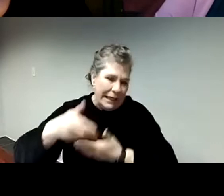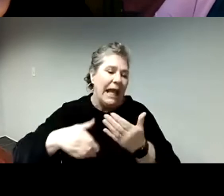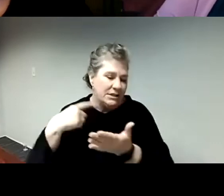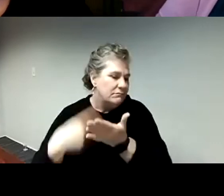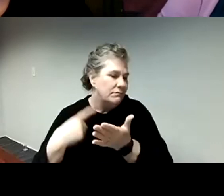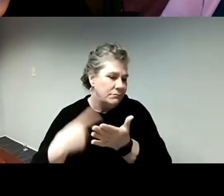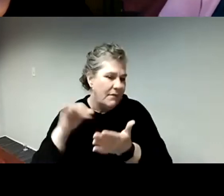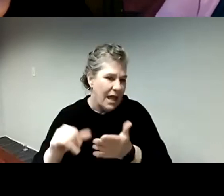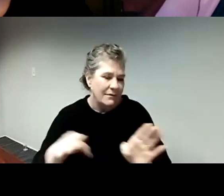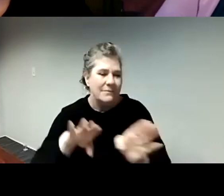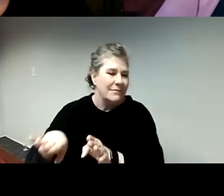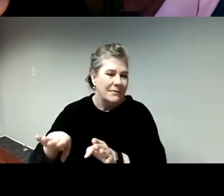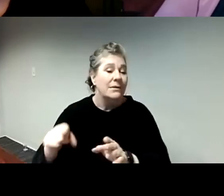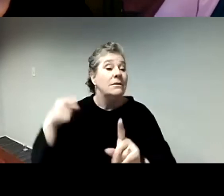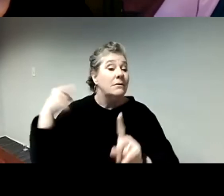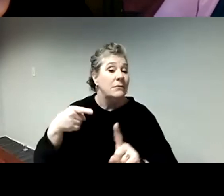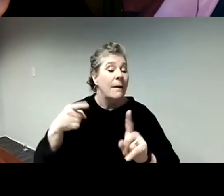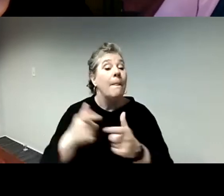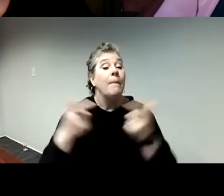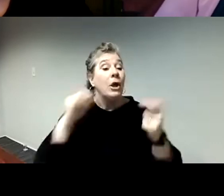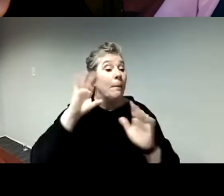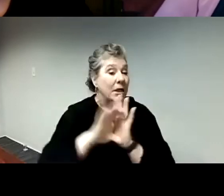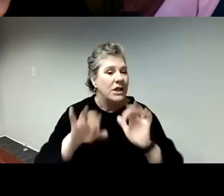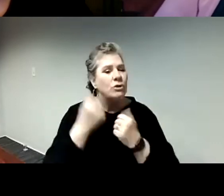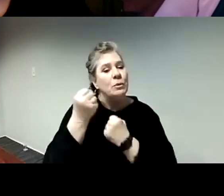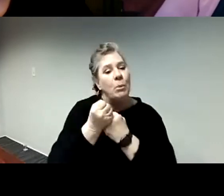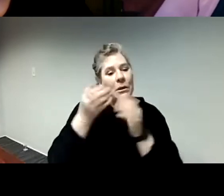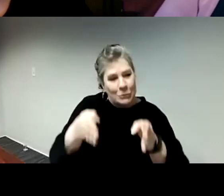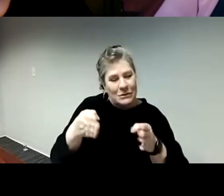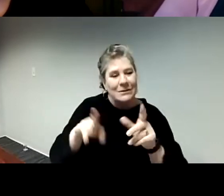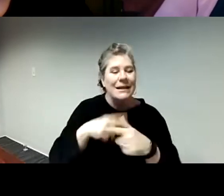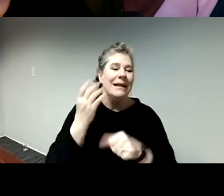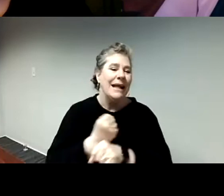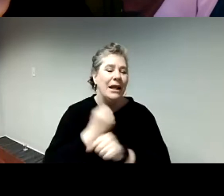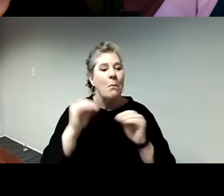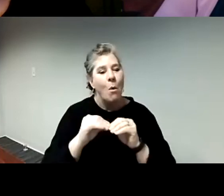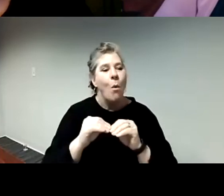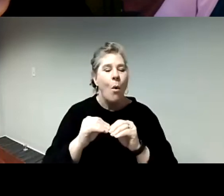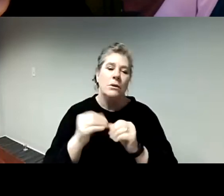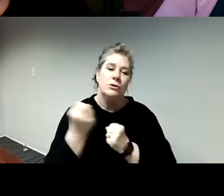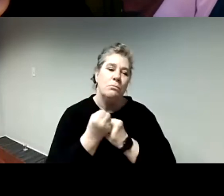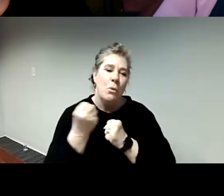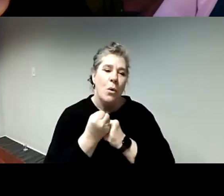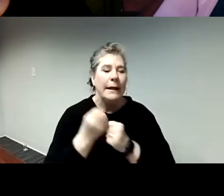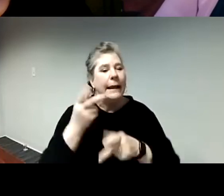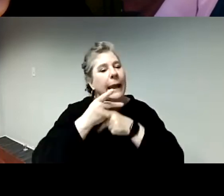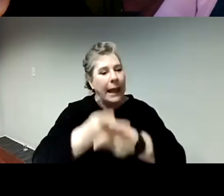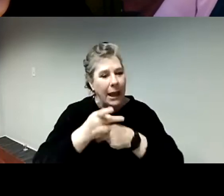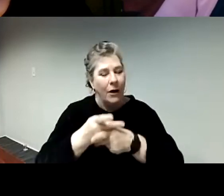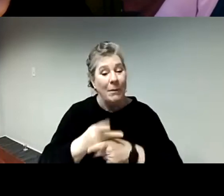so, but how can we support this person in getting more communal care? Because